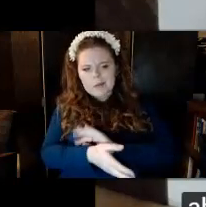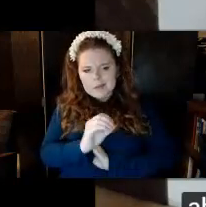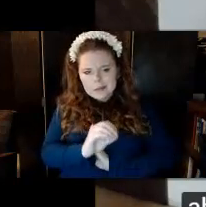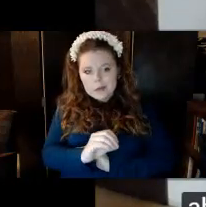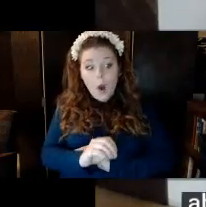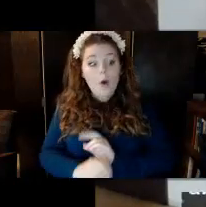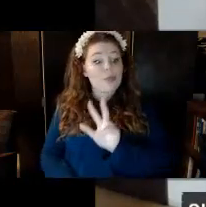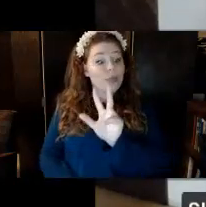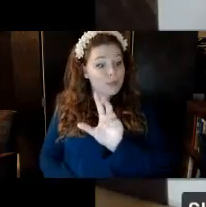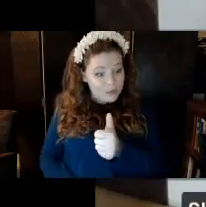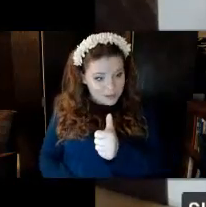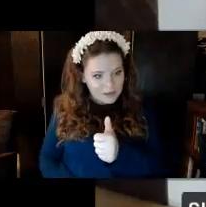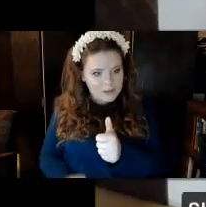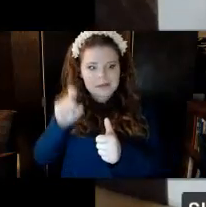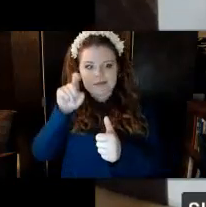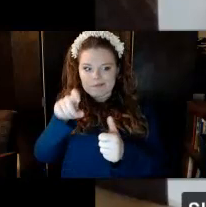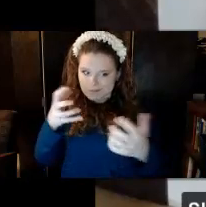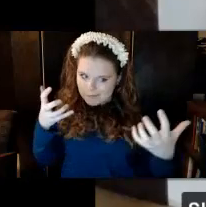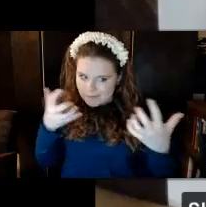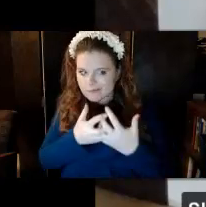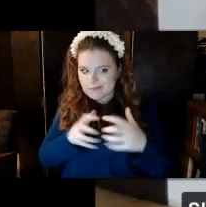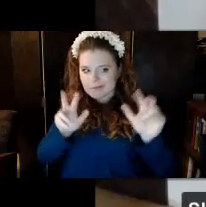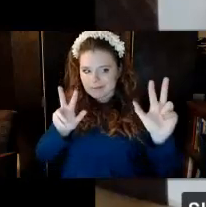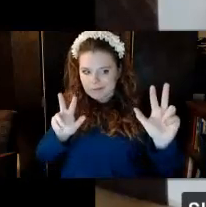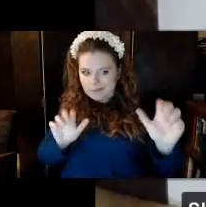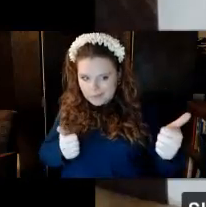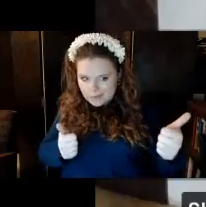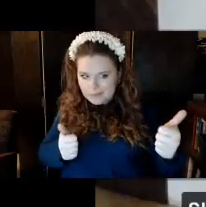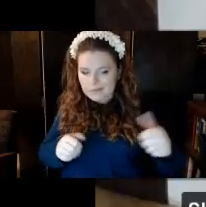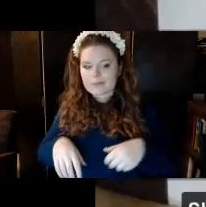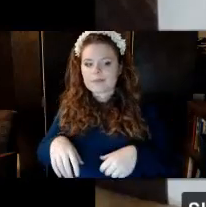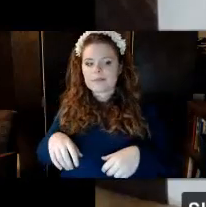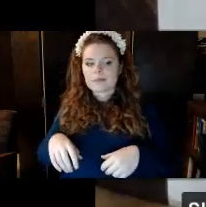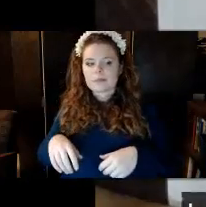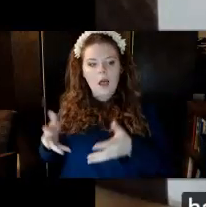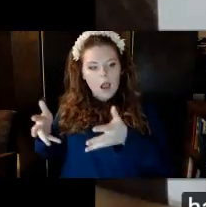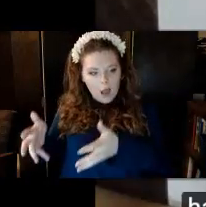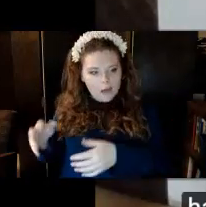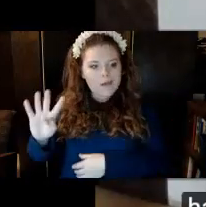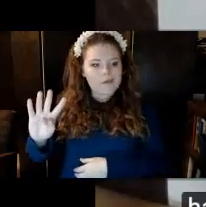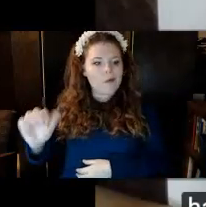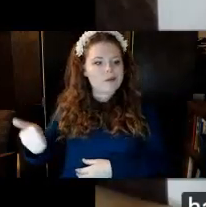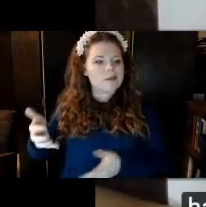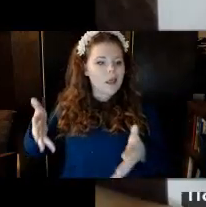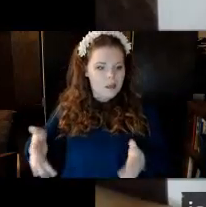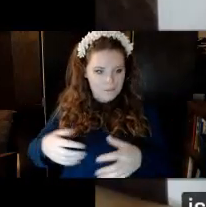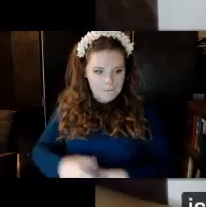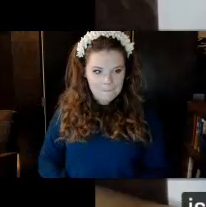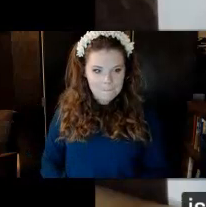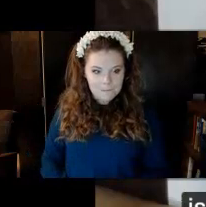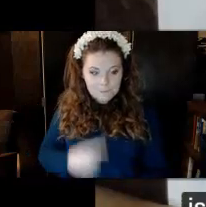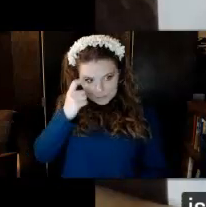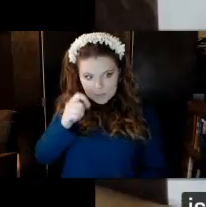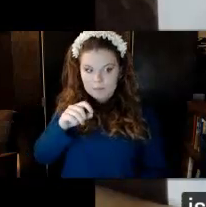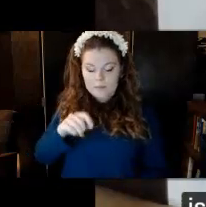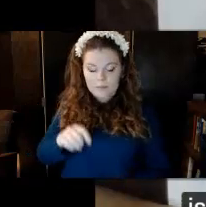3/10 has to match. 3/10 and then 4/10 is my other part of my number bond because